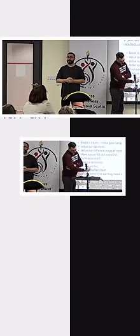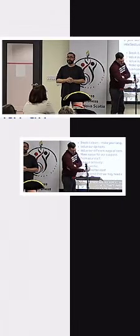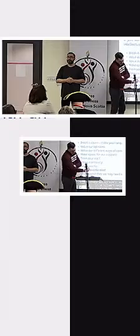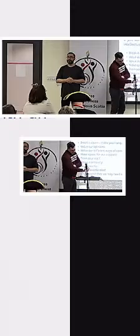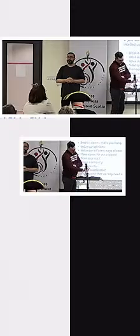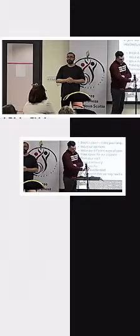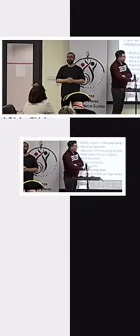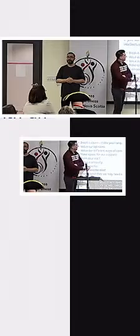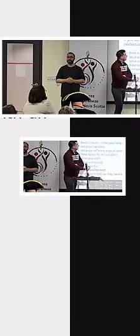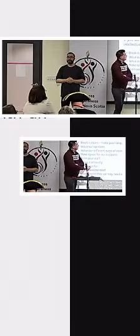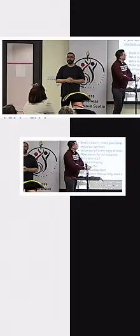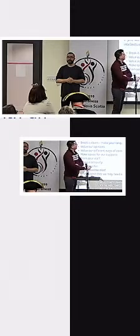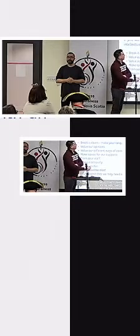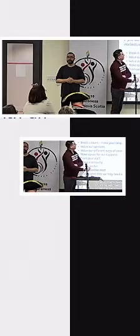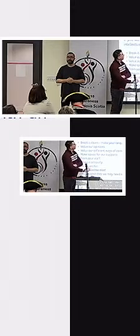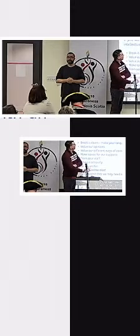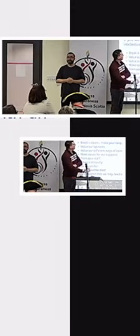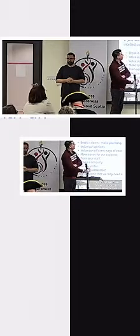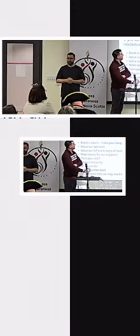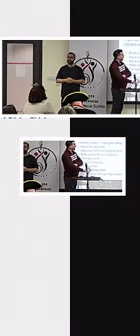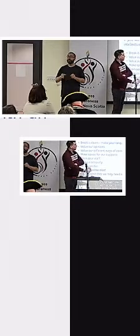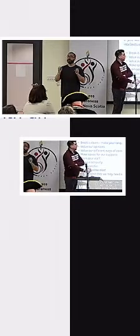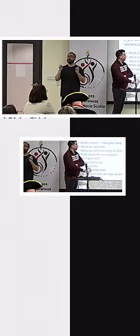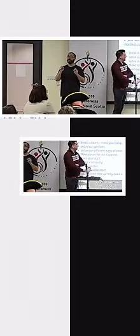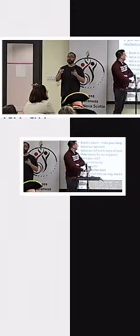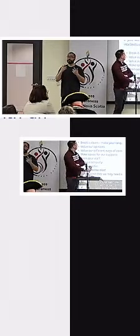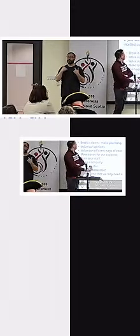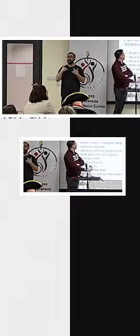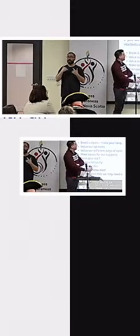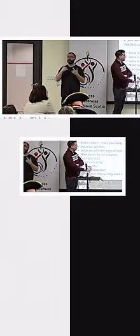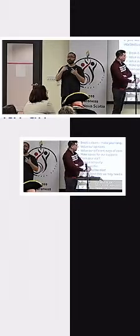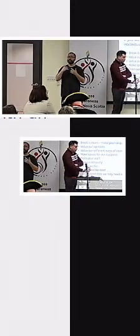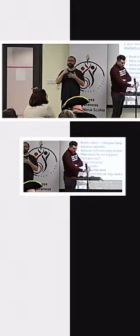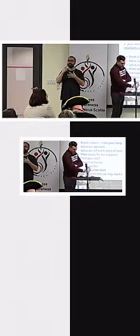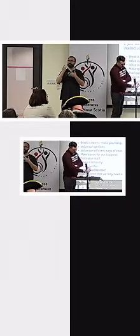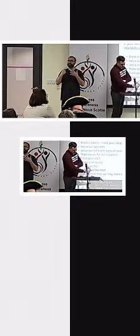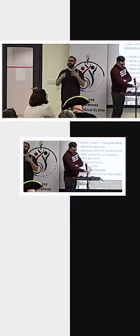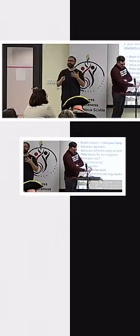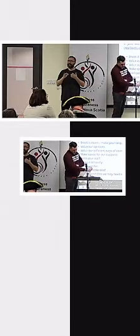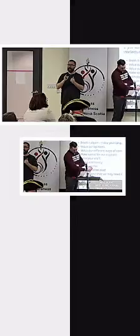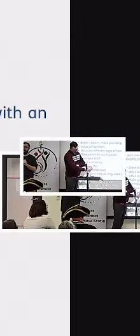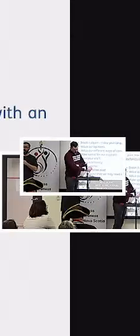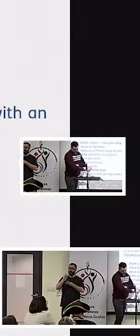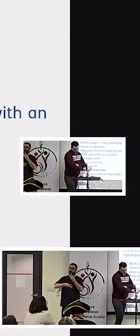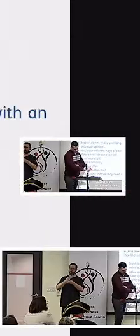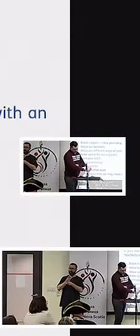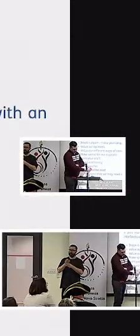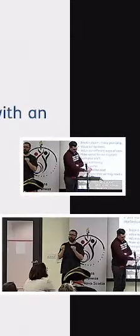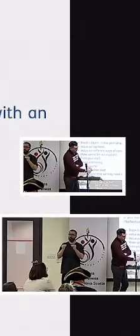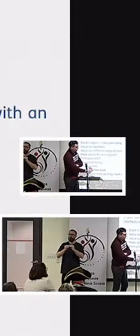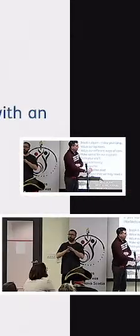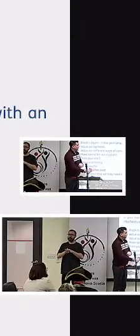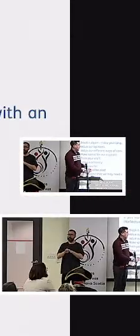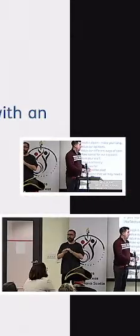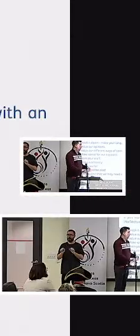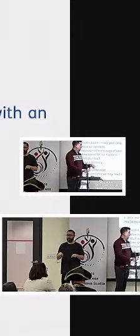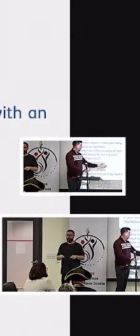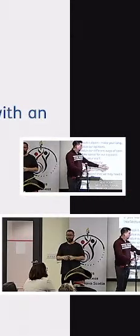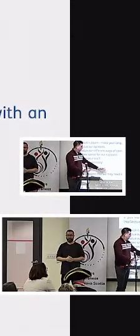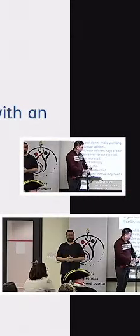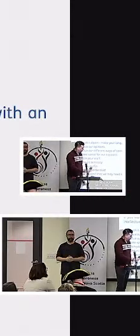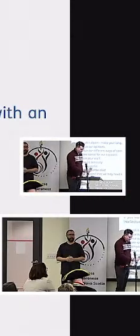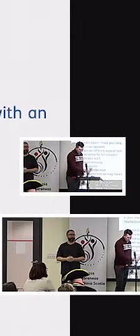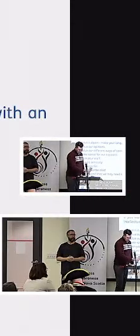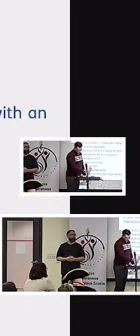All right. So, we have some tips for making the world a little bit more accessible. All right.